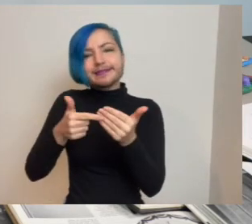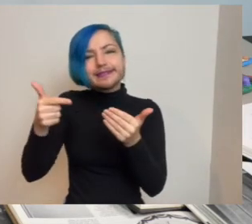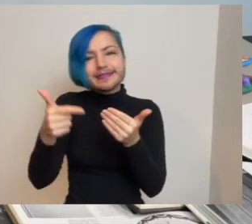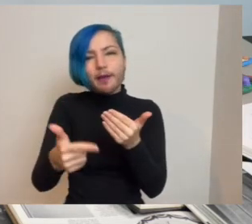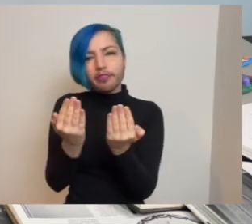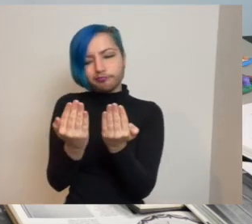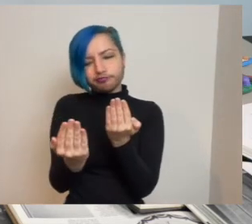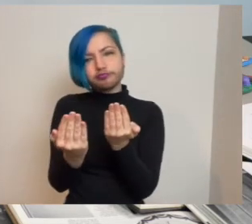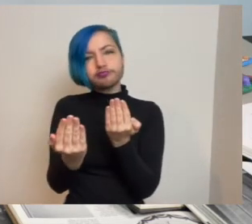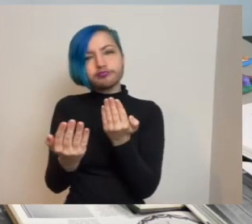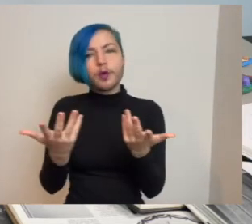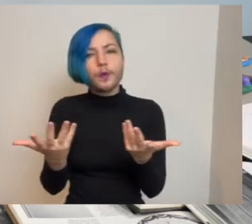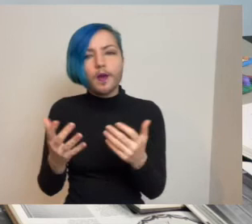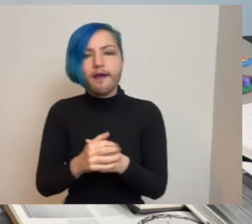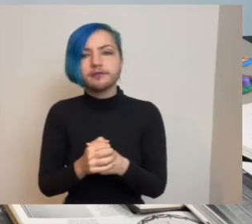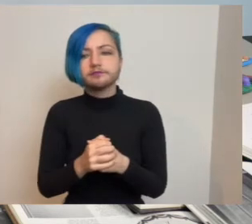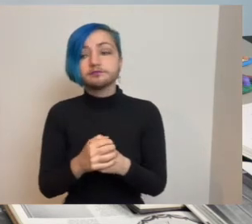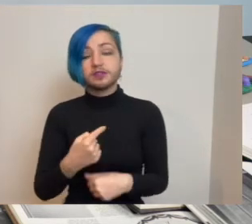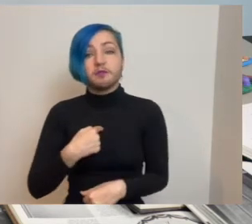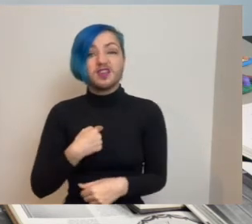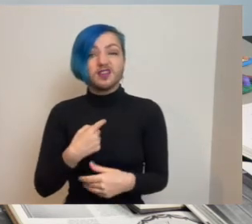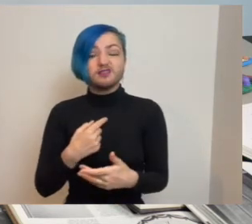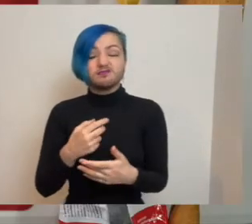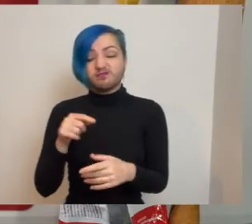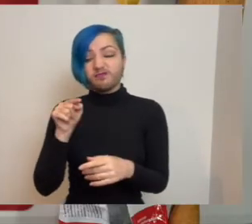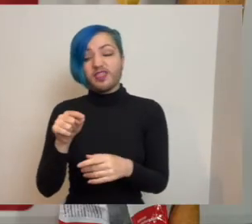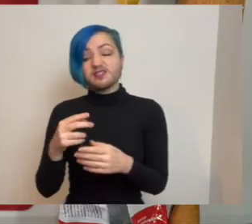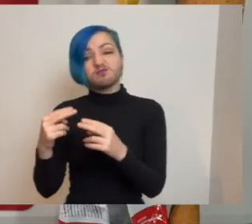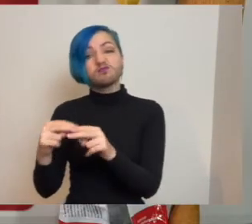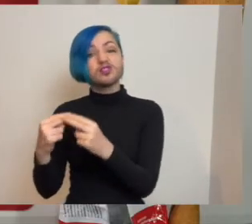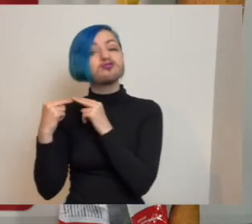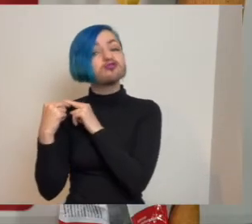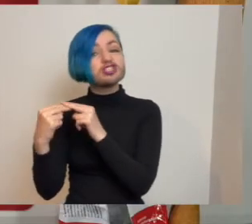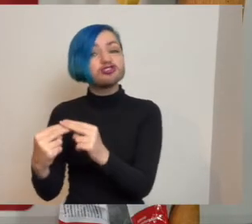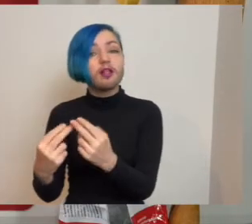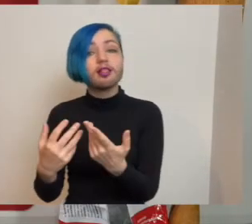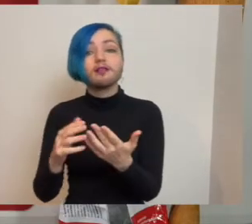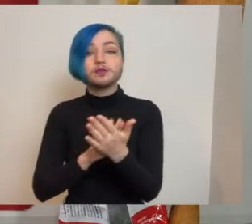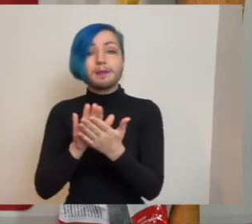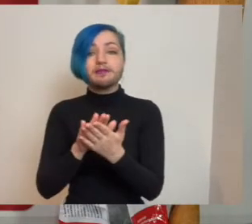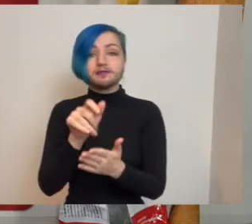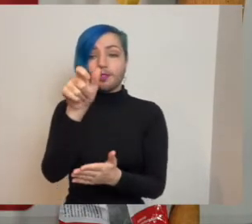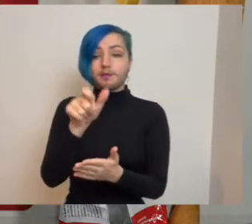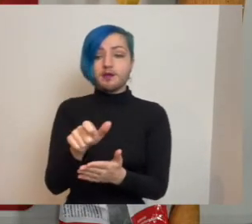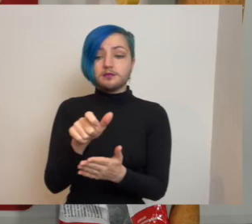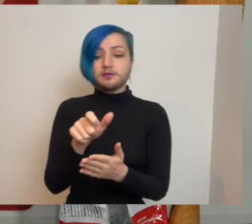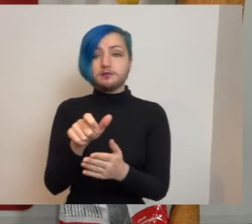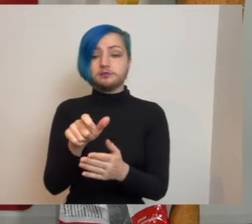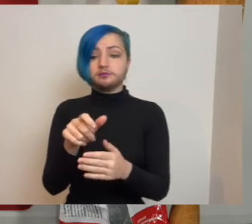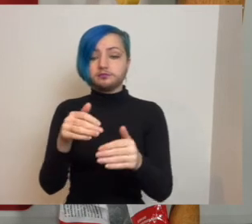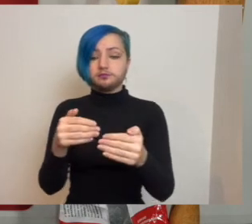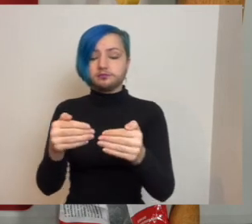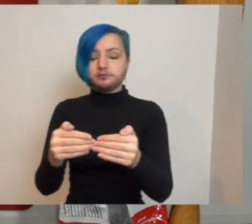to think about it in quite a traditional way, so I want the area behind my figure to be the